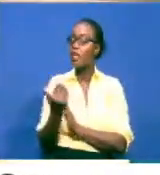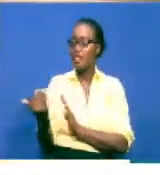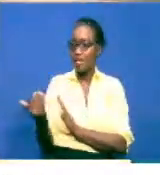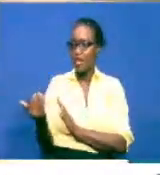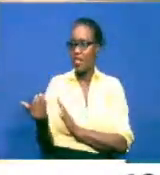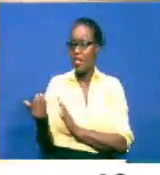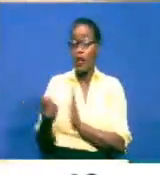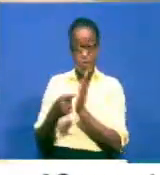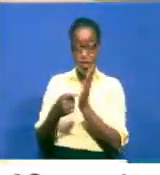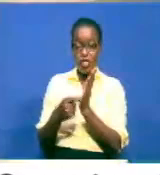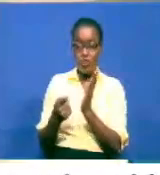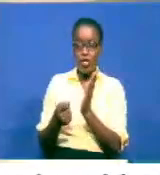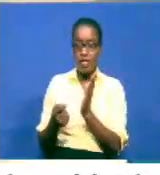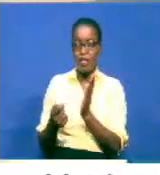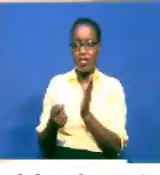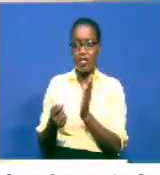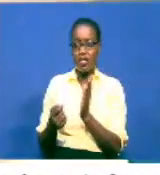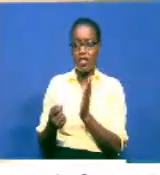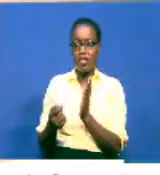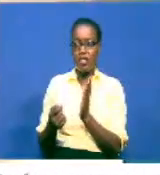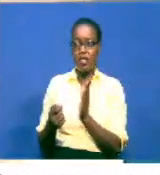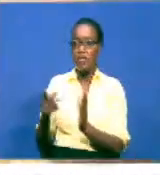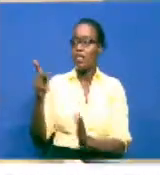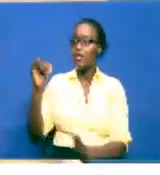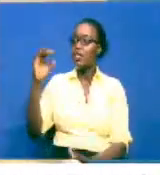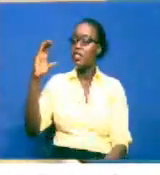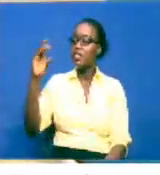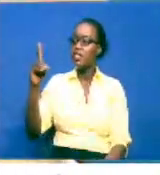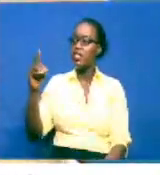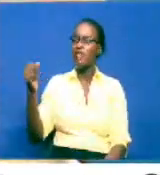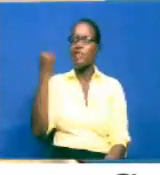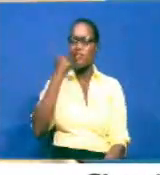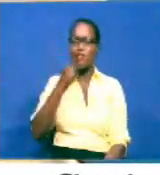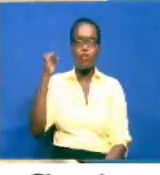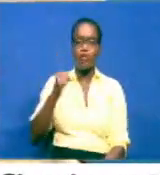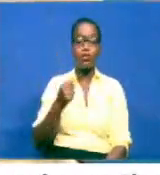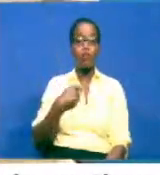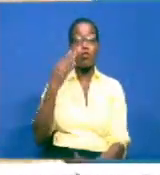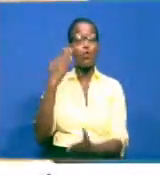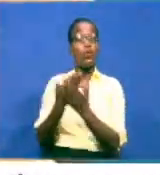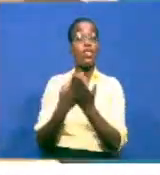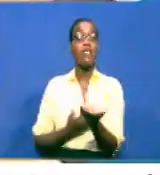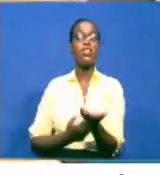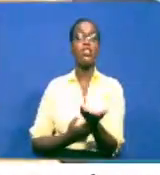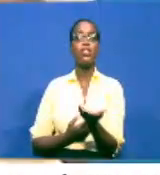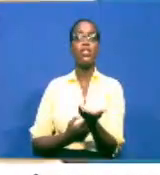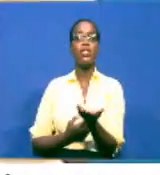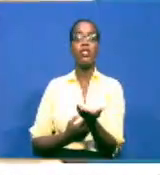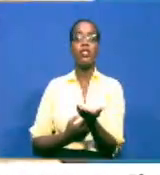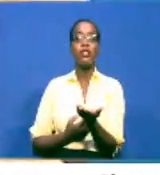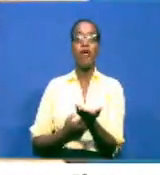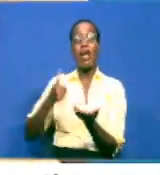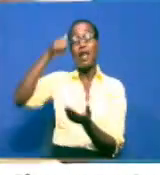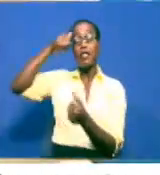on Kiswahili, KICD will not approve. I am a witness. That I